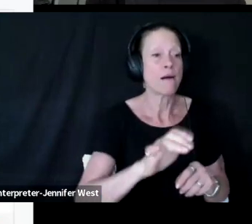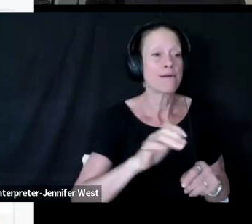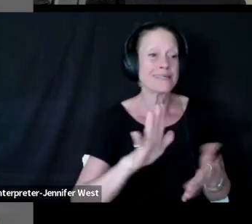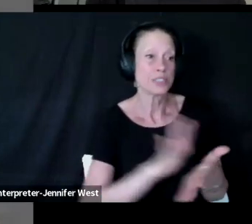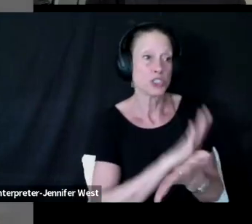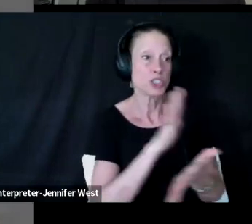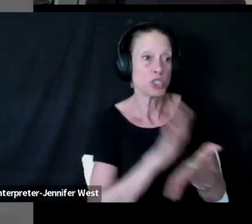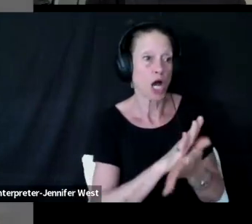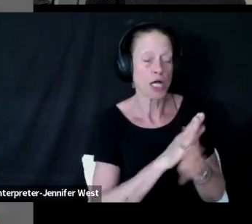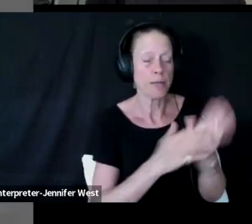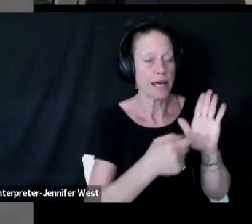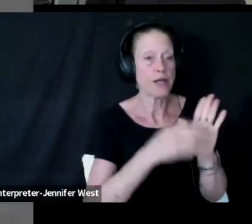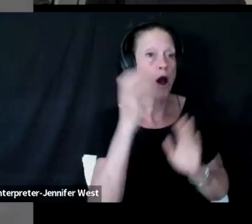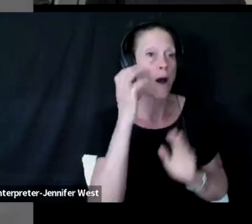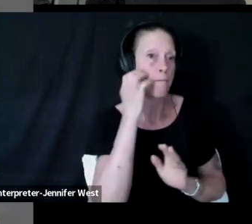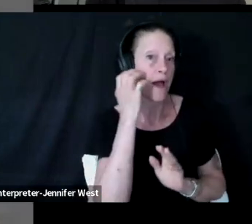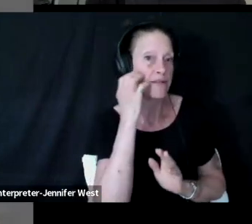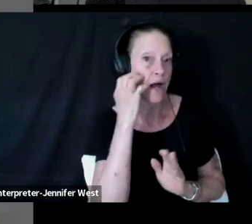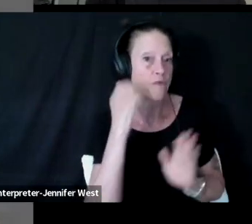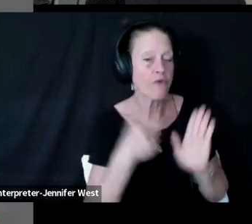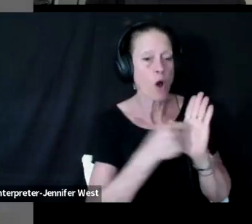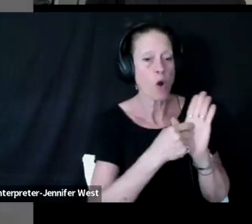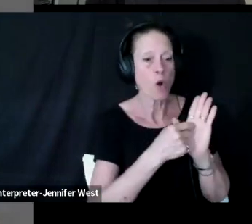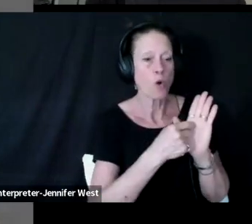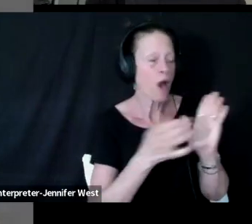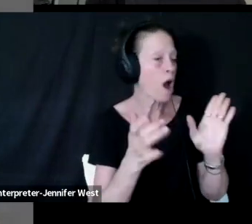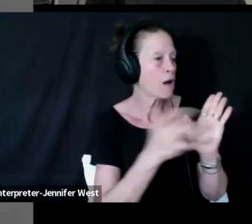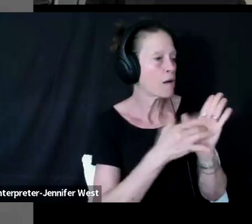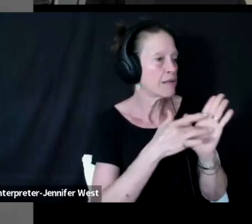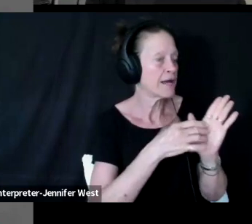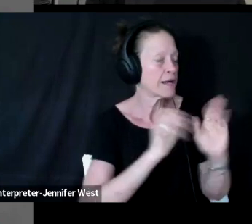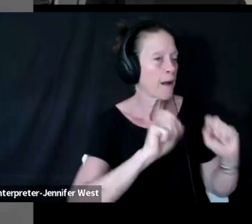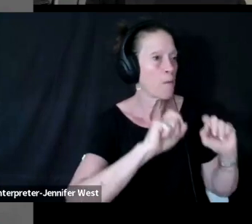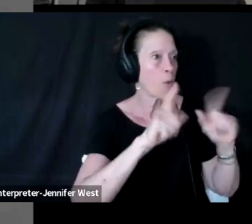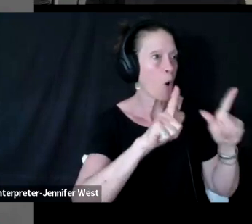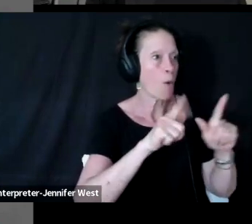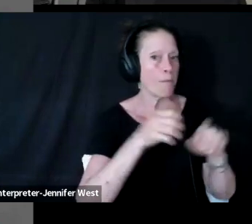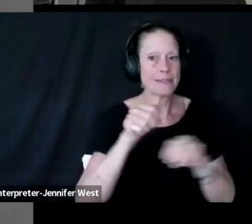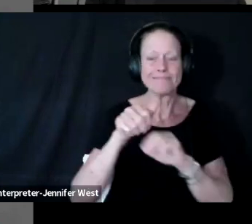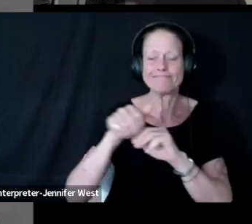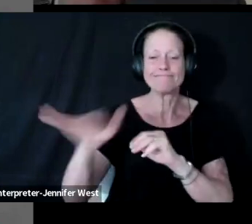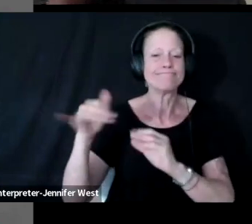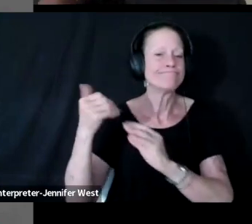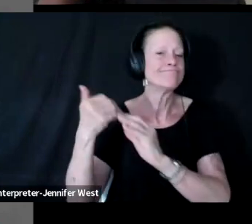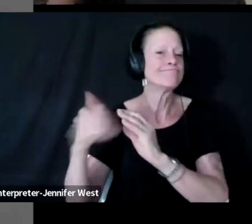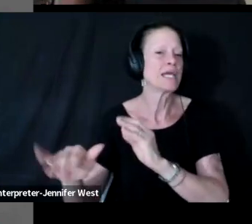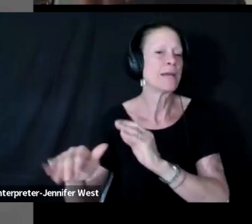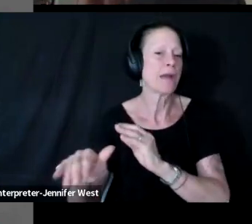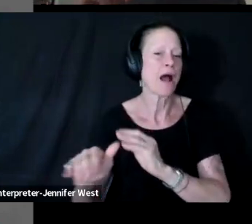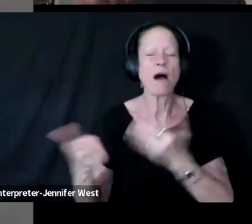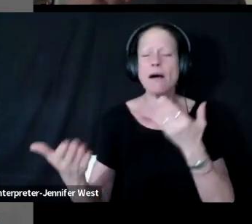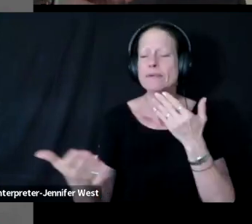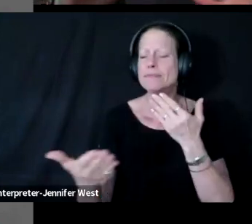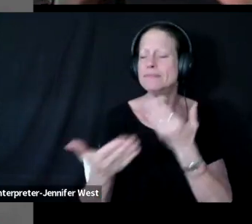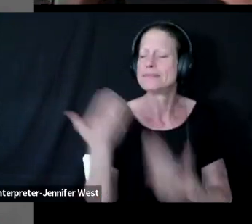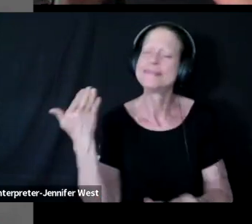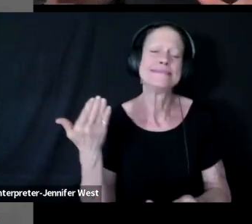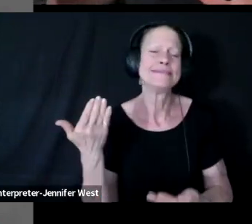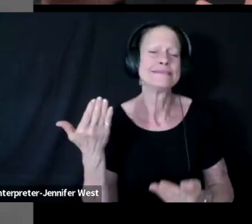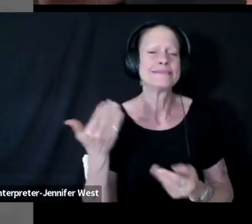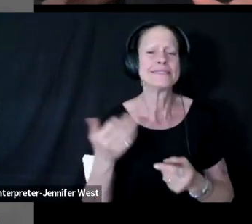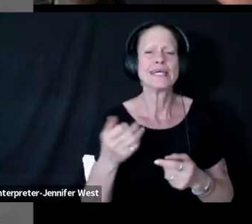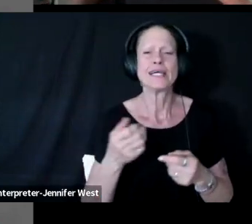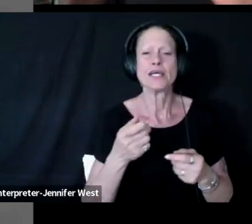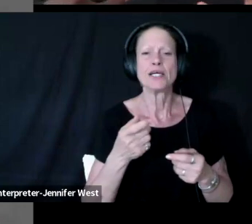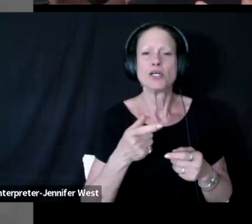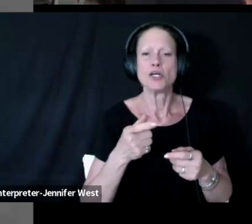phone and I could email it right out to whoever needs to get a copy of it. So not only are they on